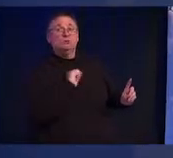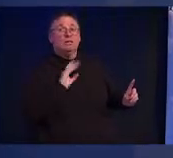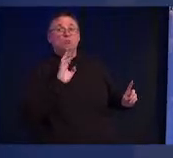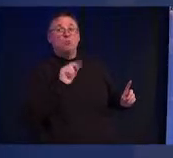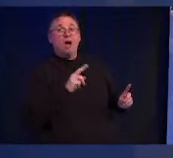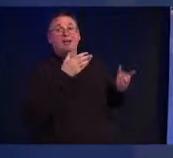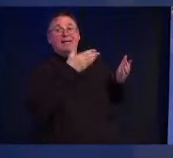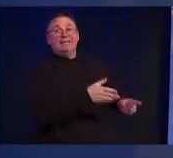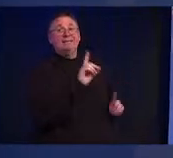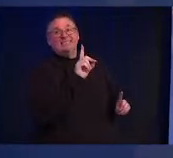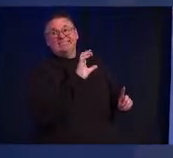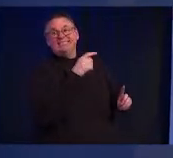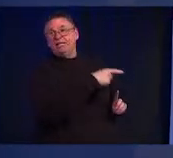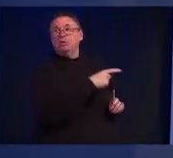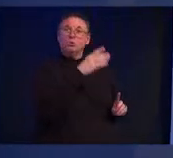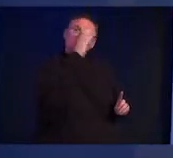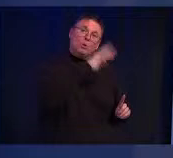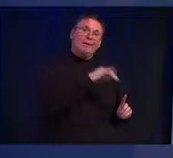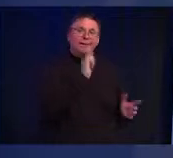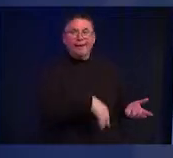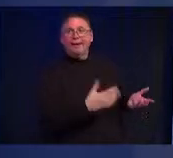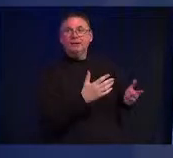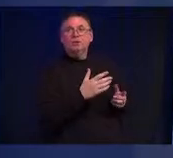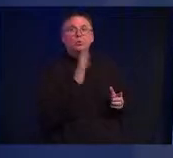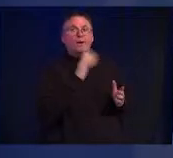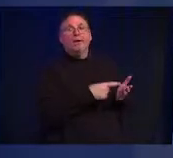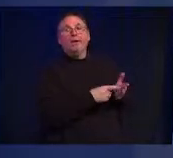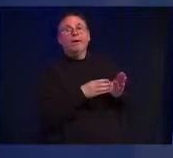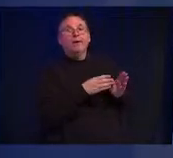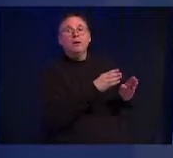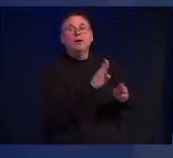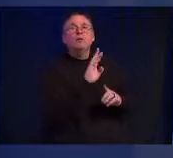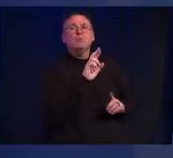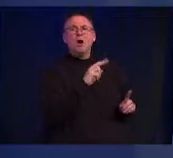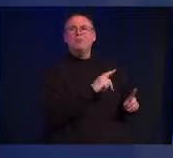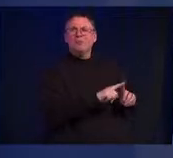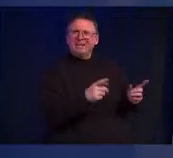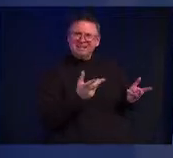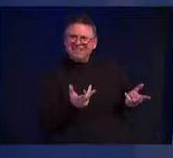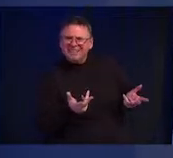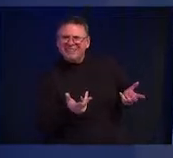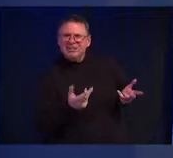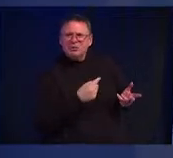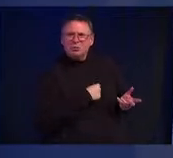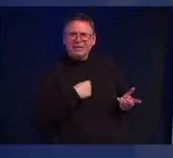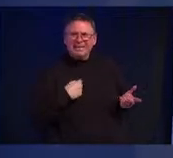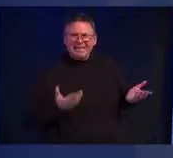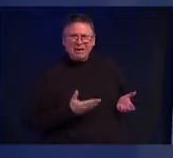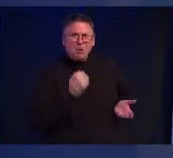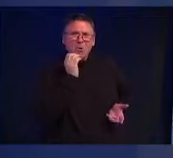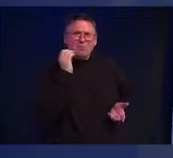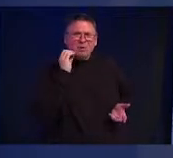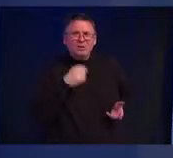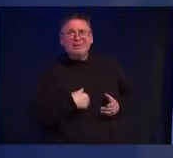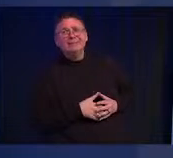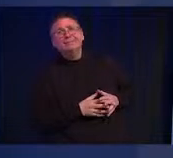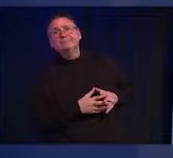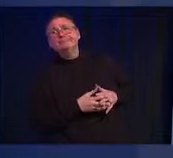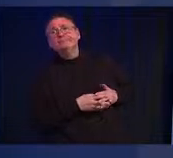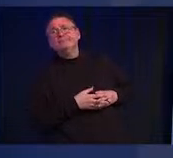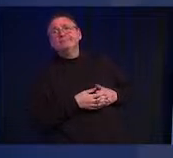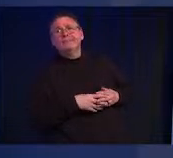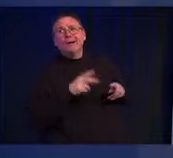his conversations sometimes go there, but I will tell you he spent an awful lot of time where we were here at home and we were